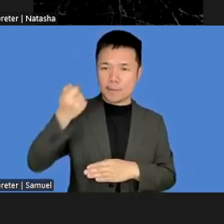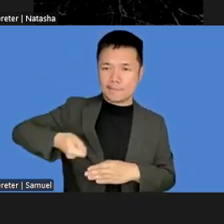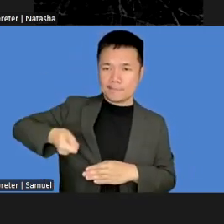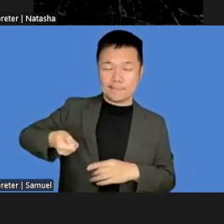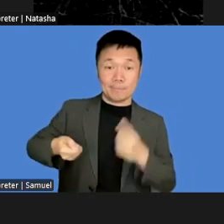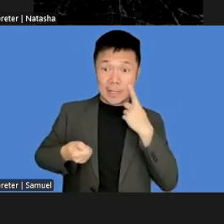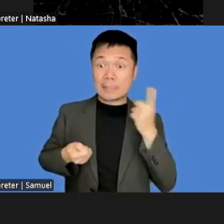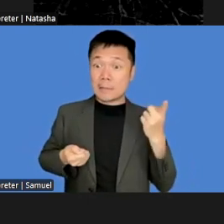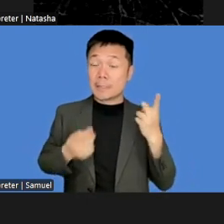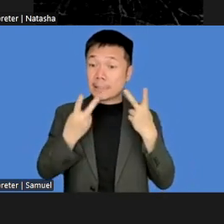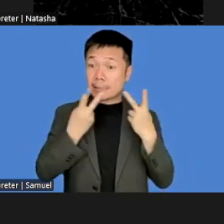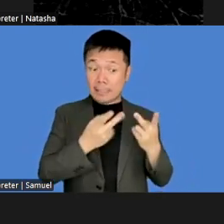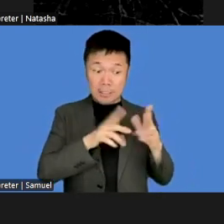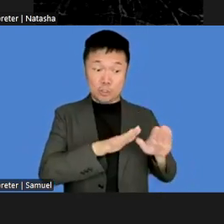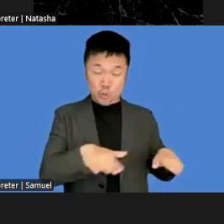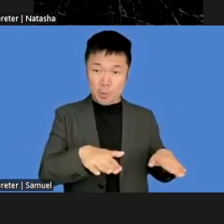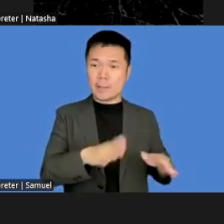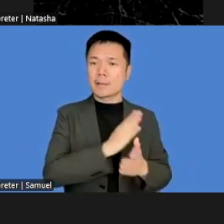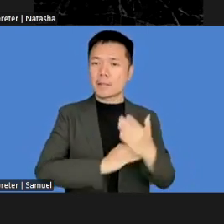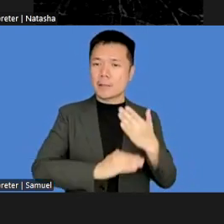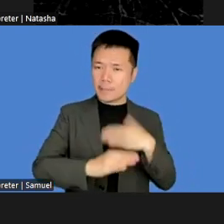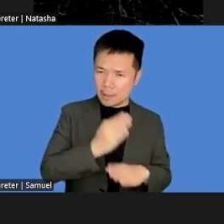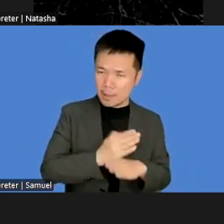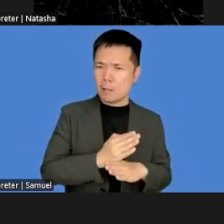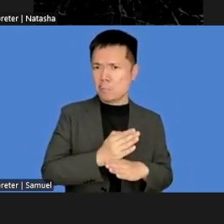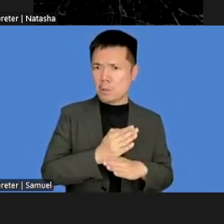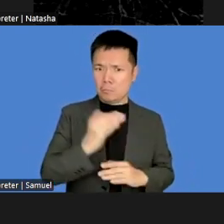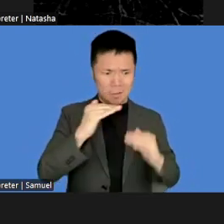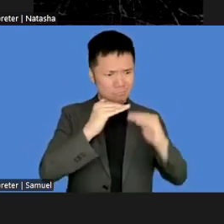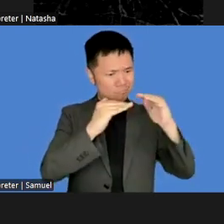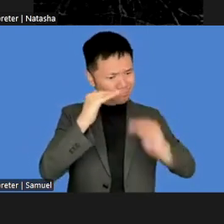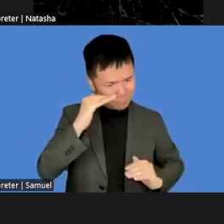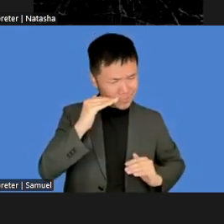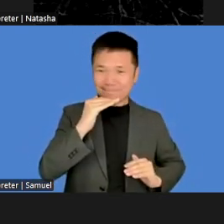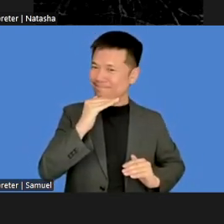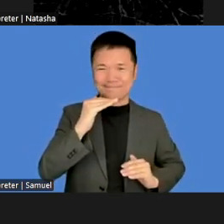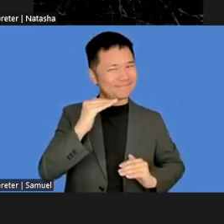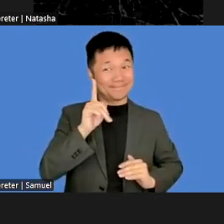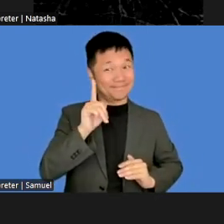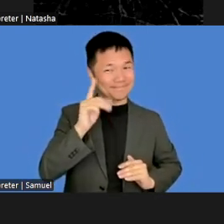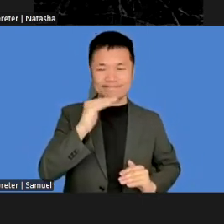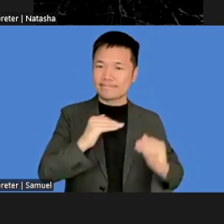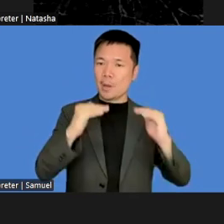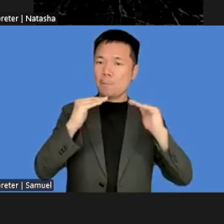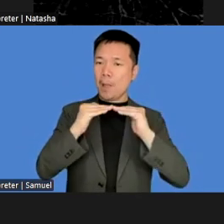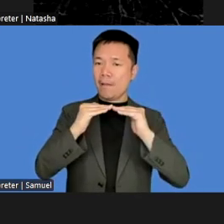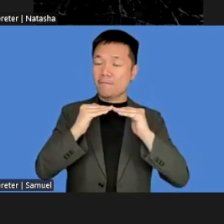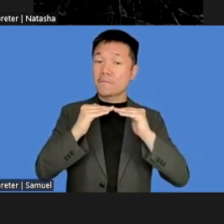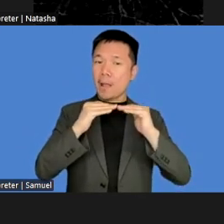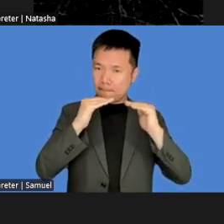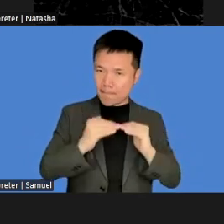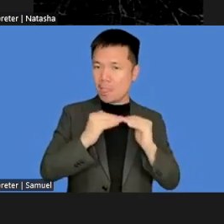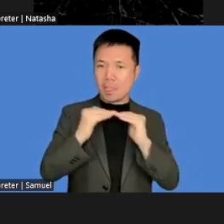that yes, children with disabilities have an equal right to basic education, as all children have, and it is immediately